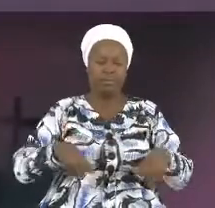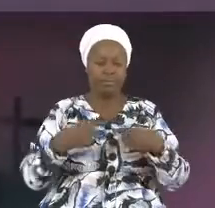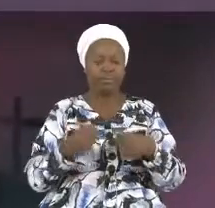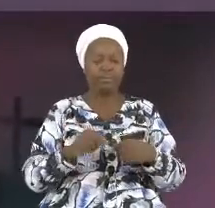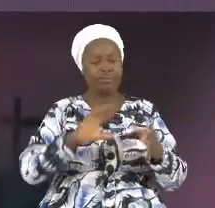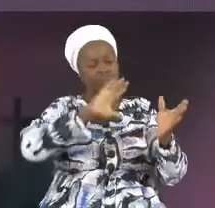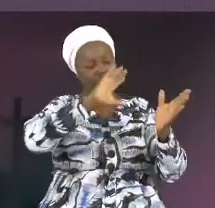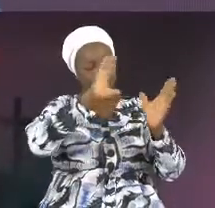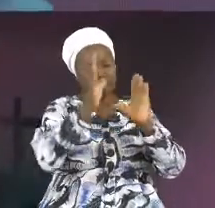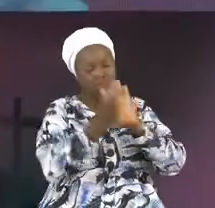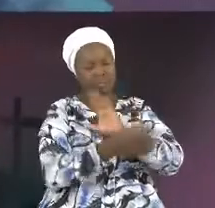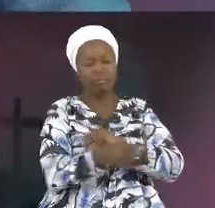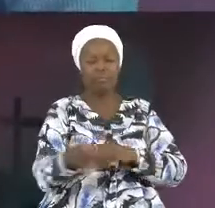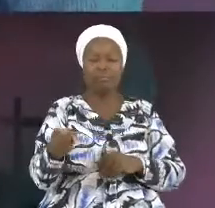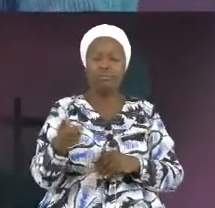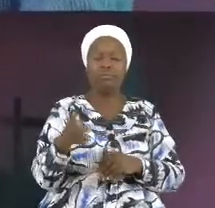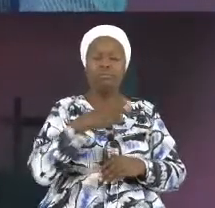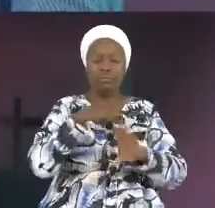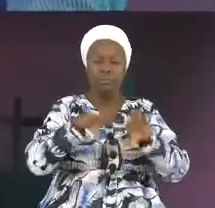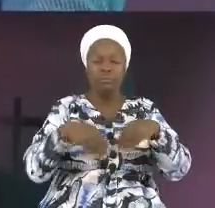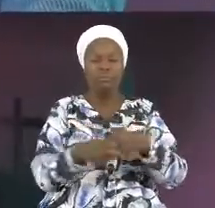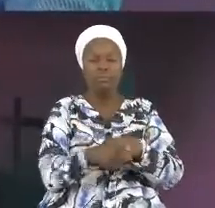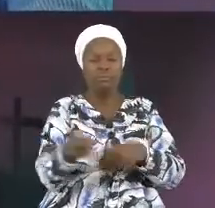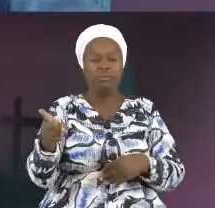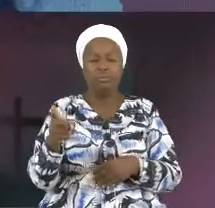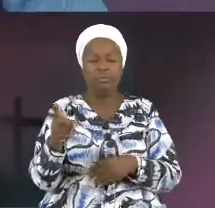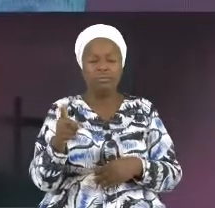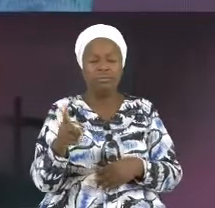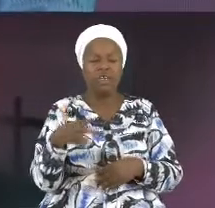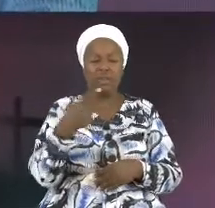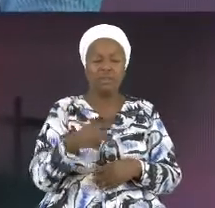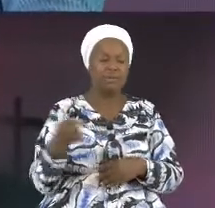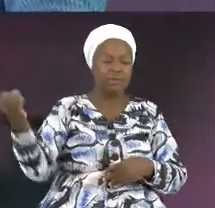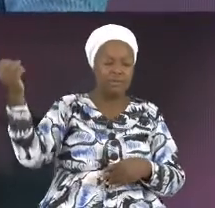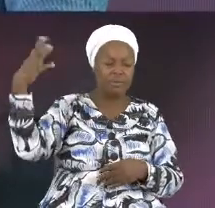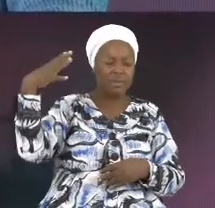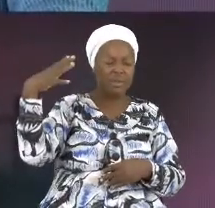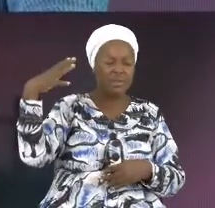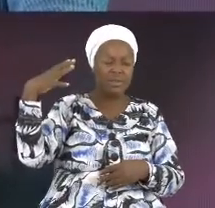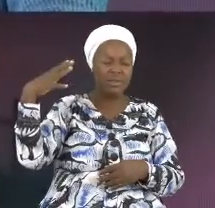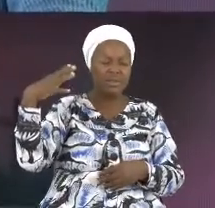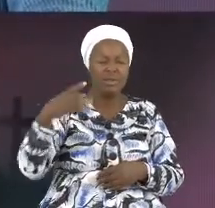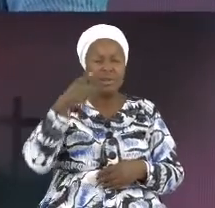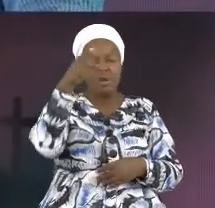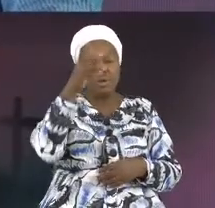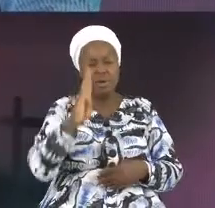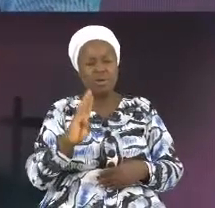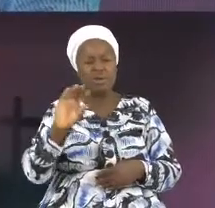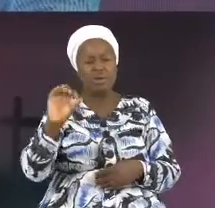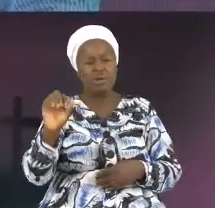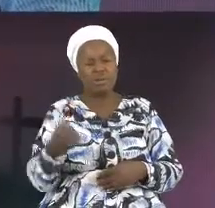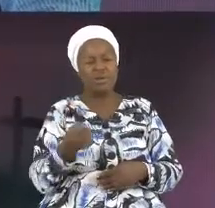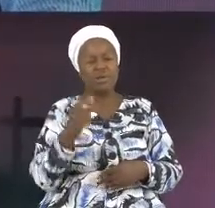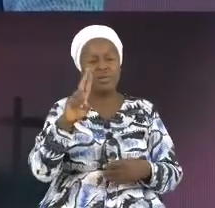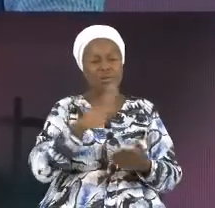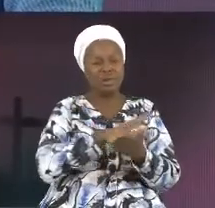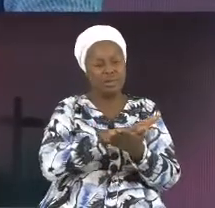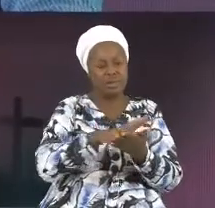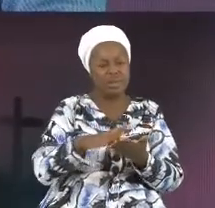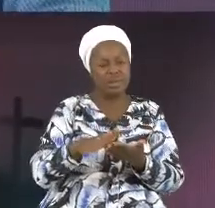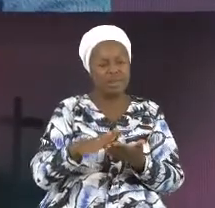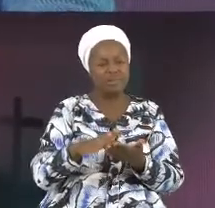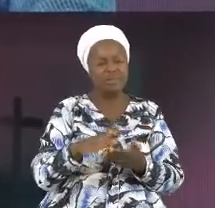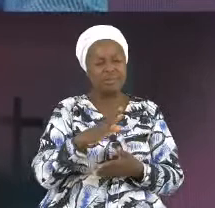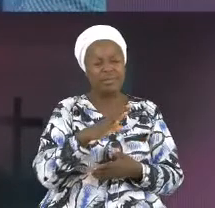them and give them the grace, God's righteousness at